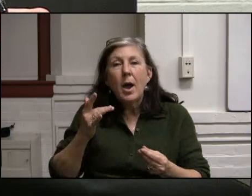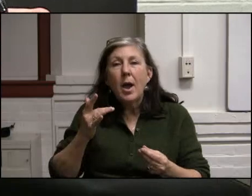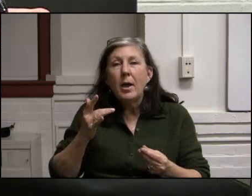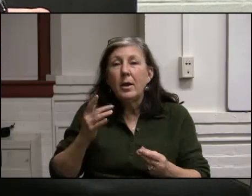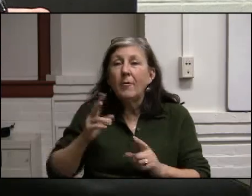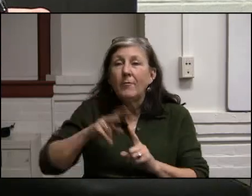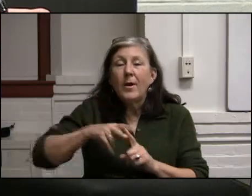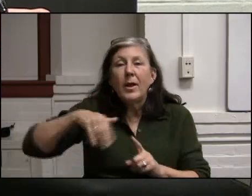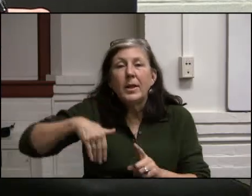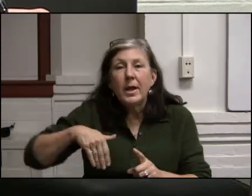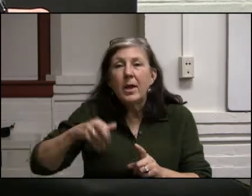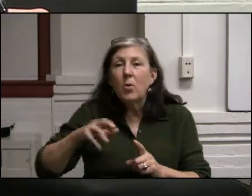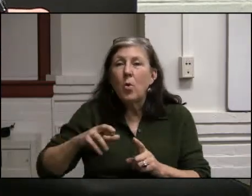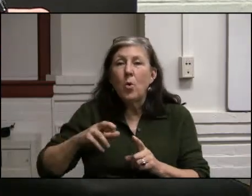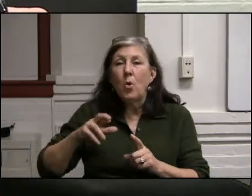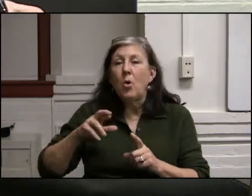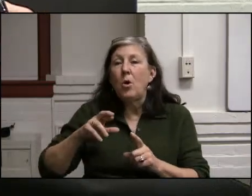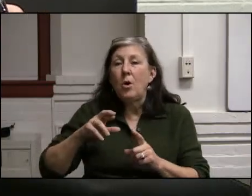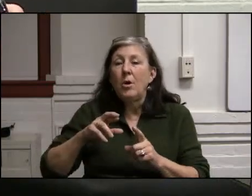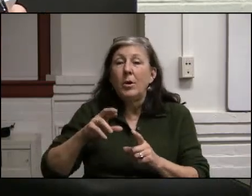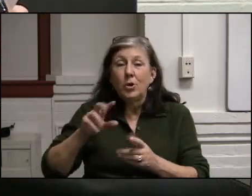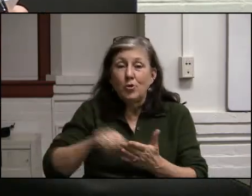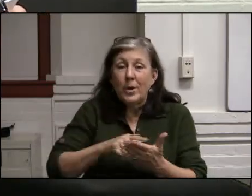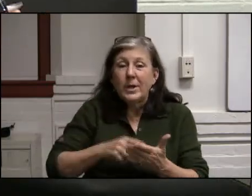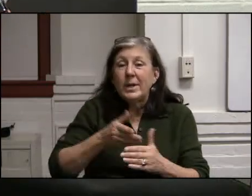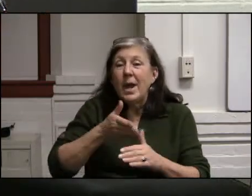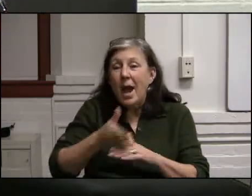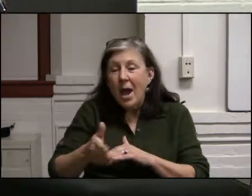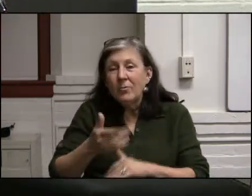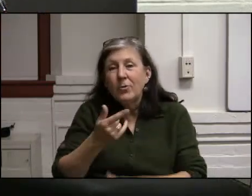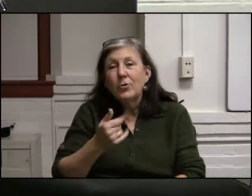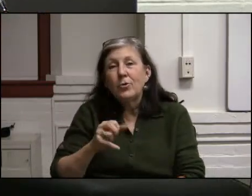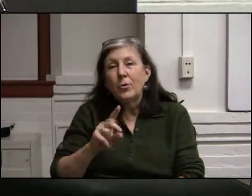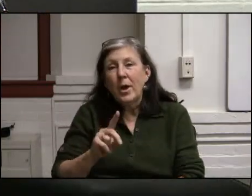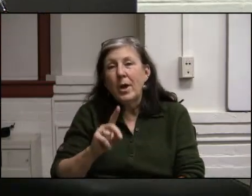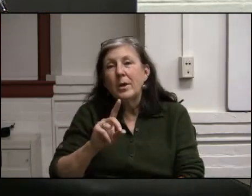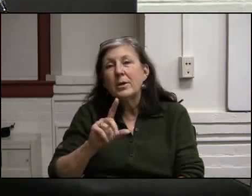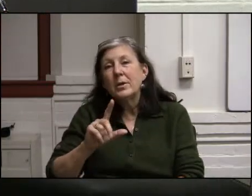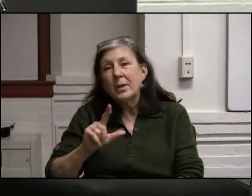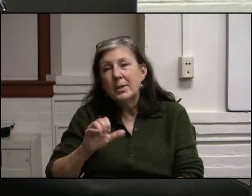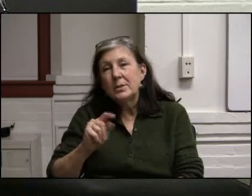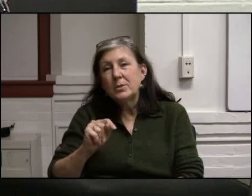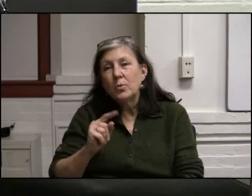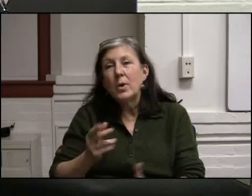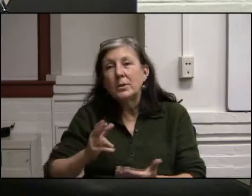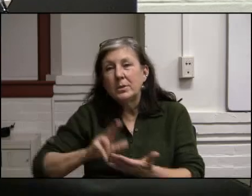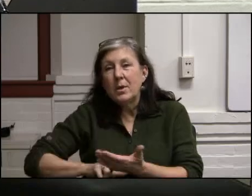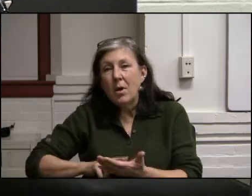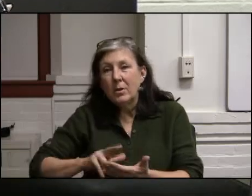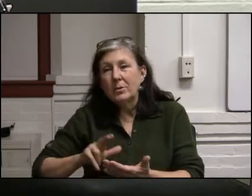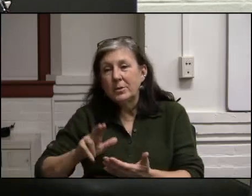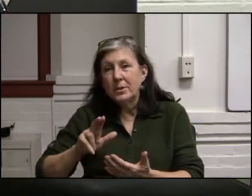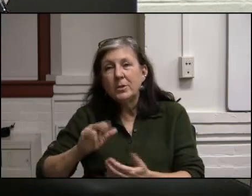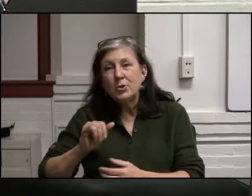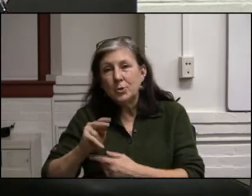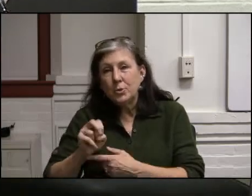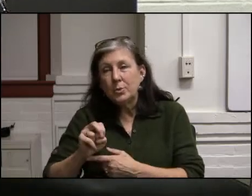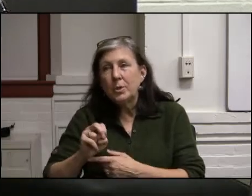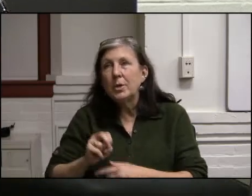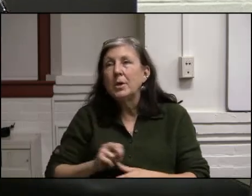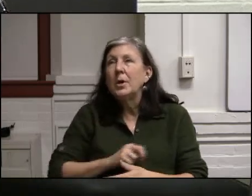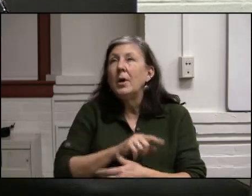or filings that were corrected after the grand list was lodged in June. There were 3 changes in